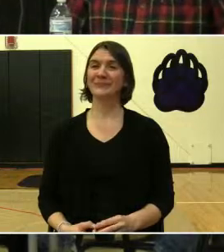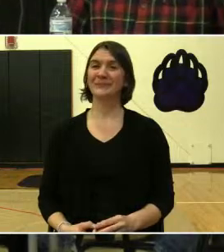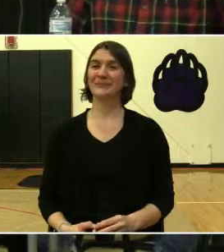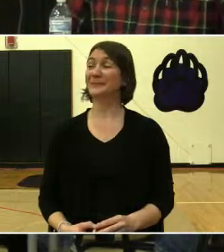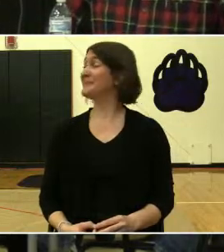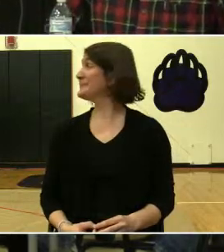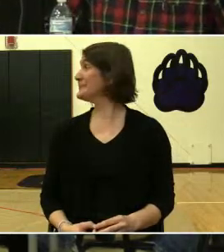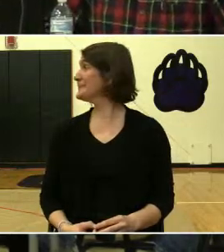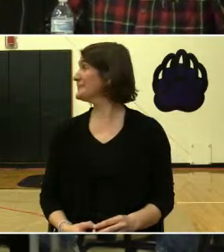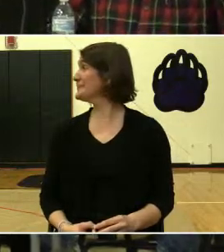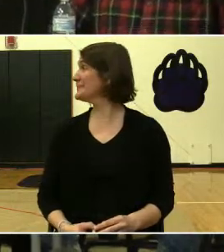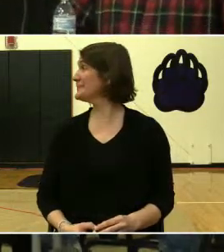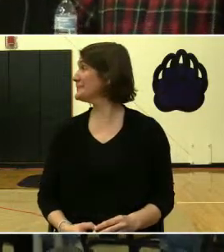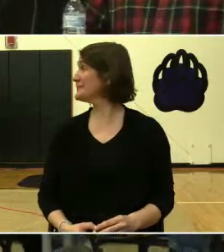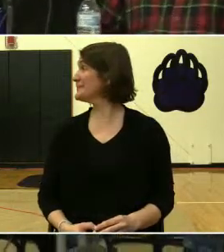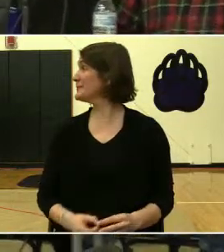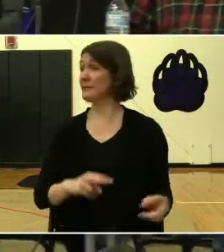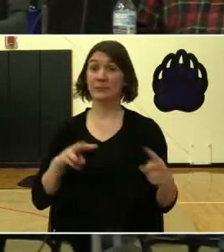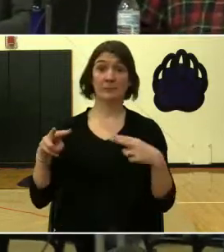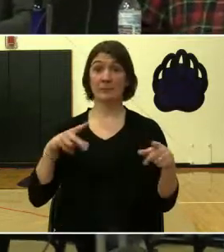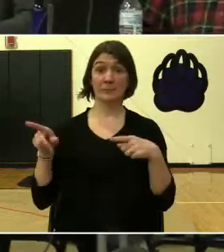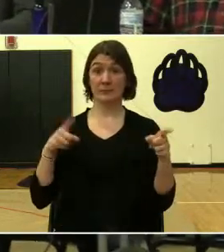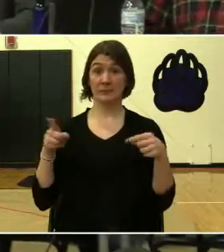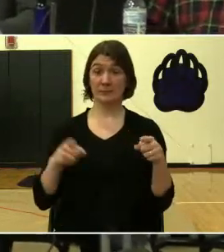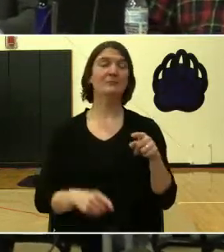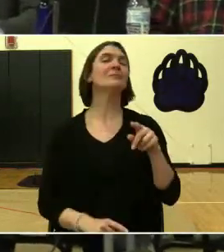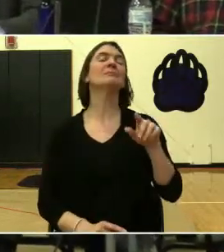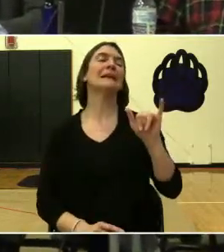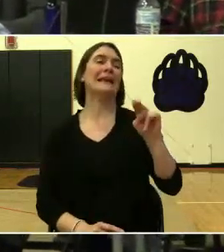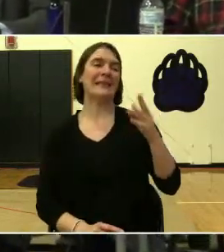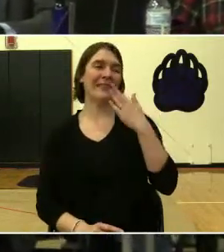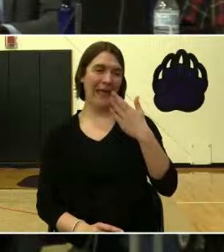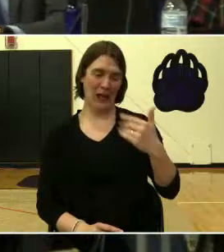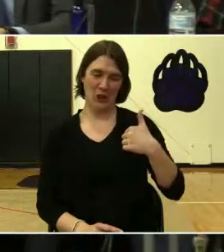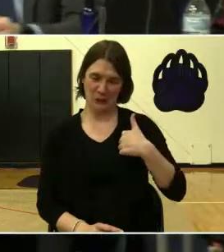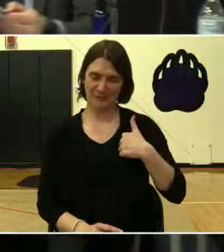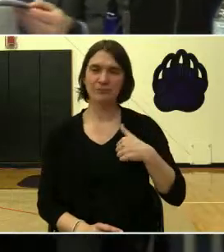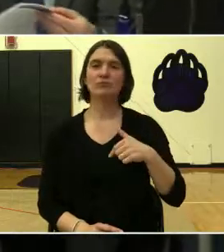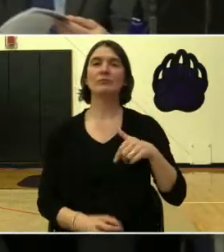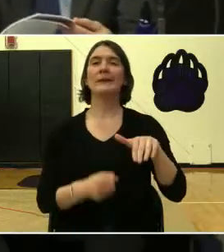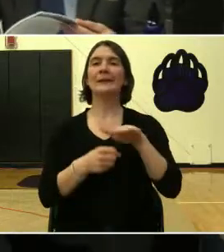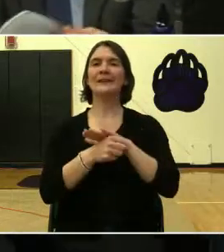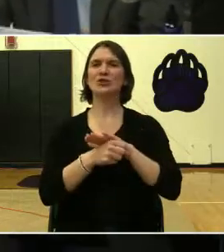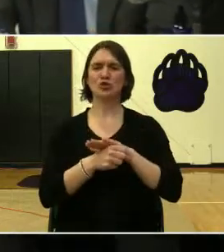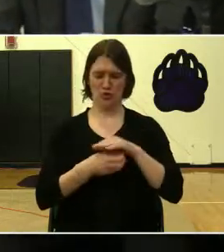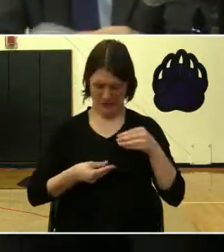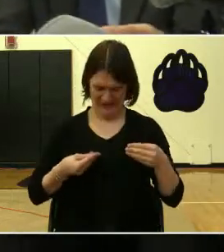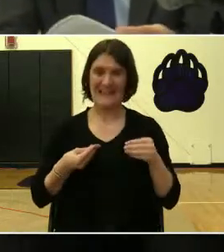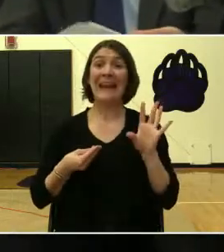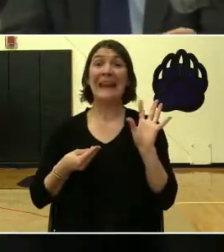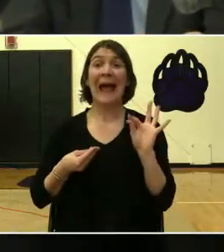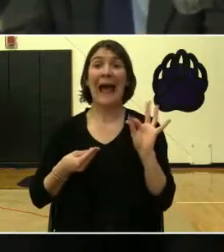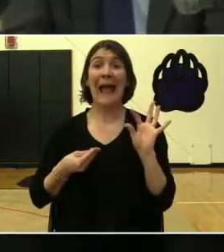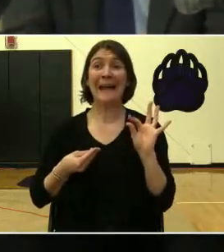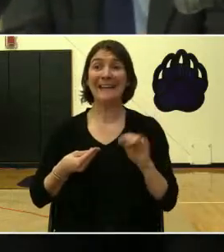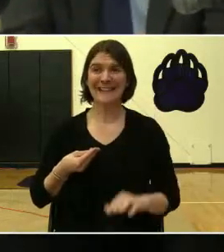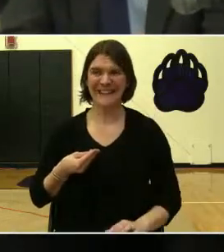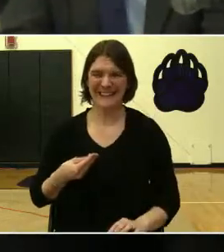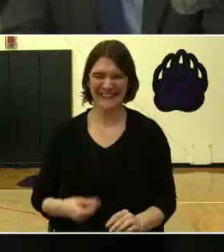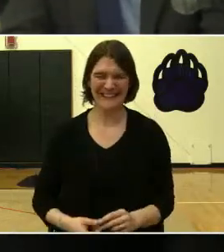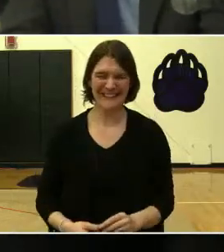interrogated there was some go sorry uh thank you Mr moderator I good now District 9 uh